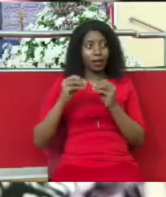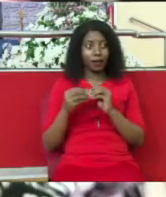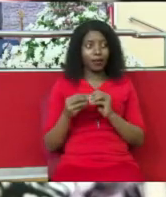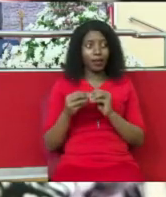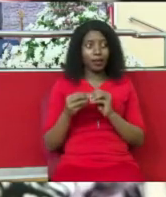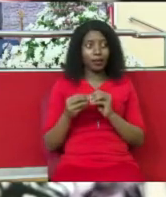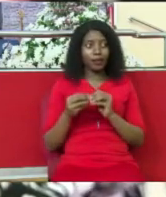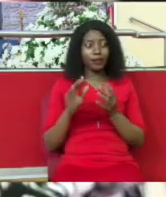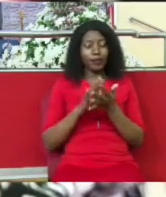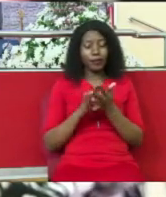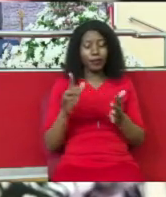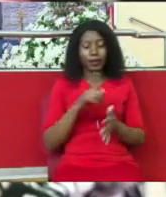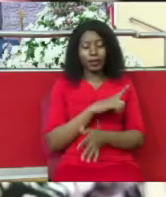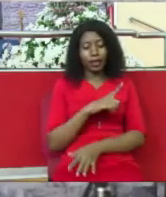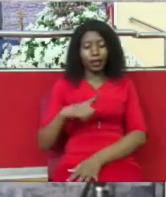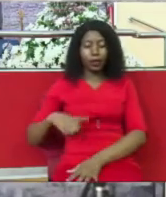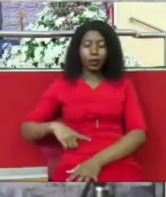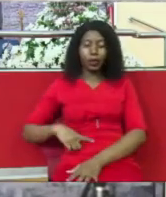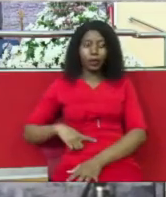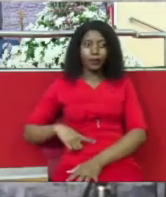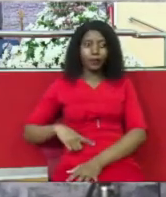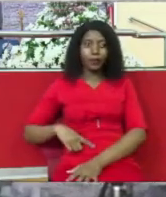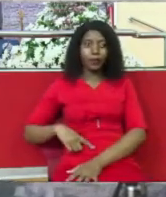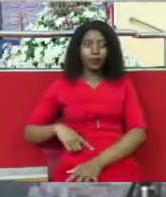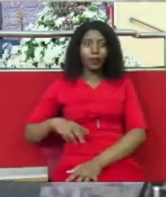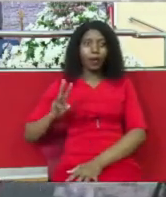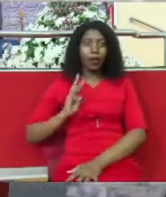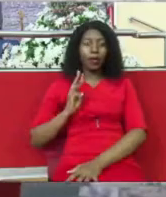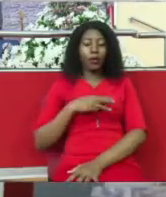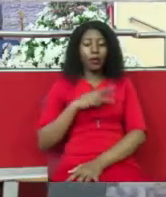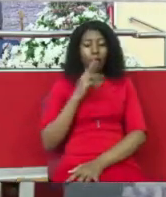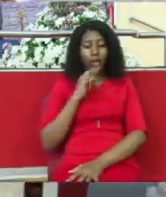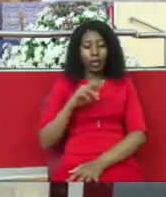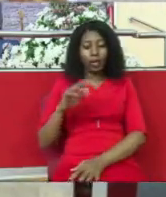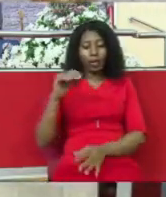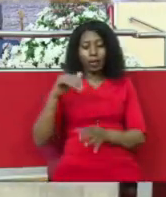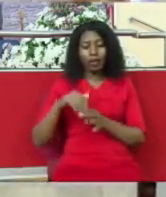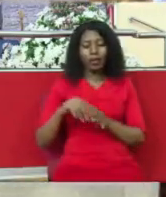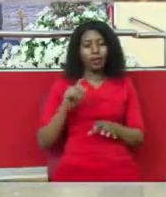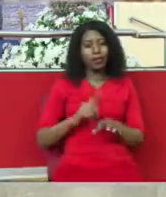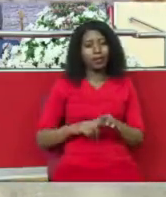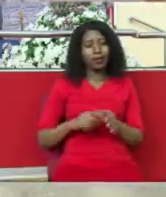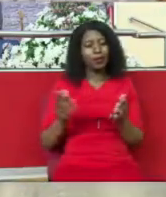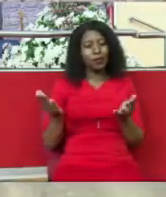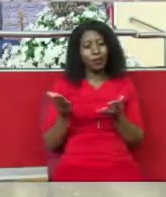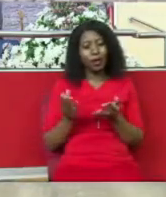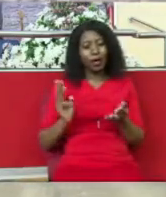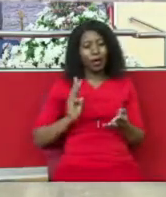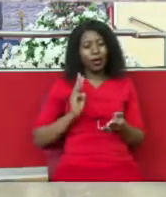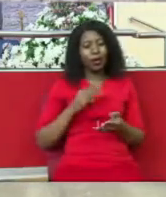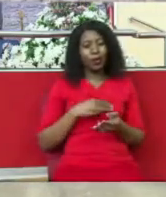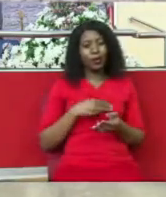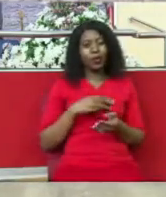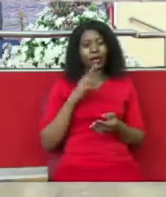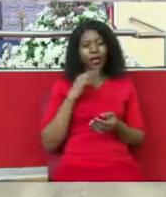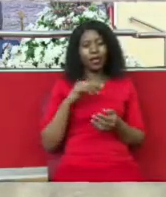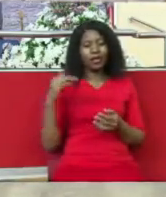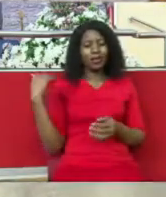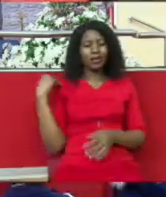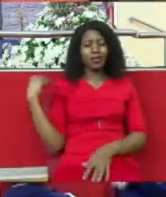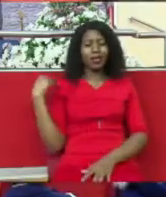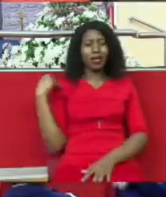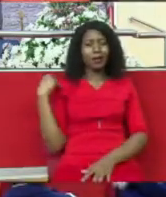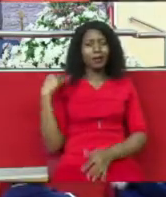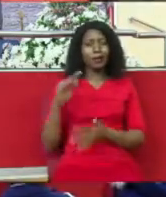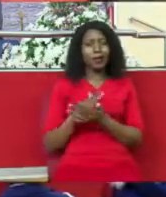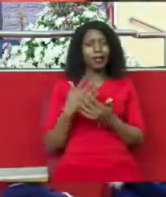Bwana asifiwe. We are in an era where we are being troubled by something we call pornography. Tuko katika